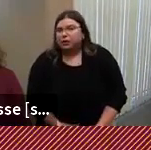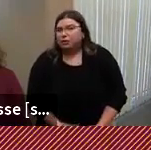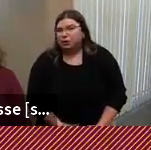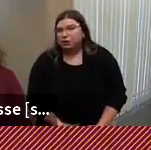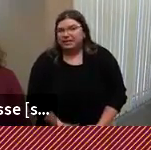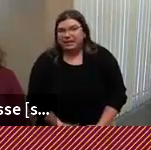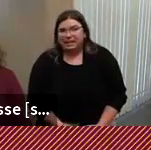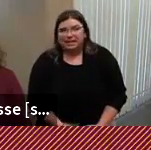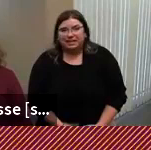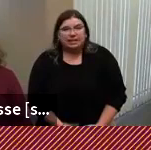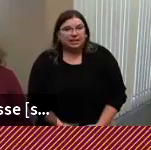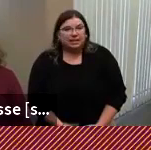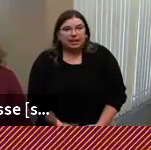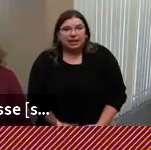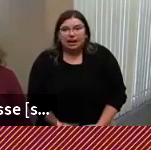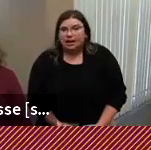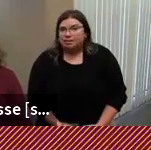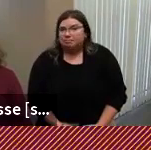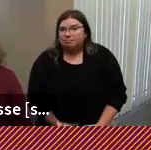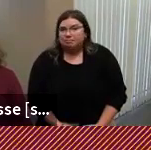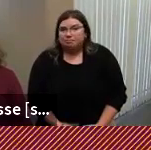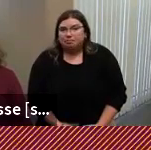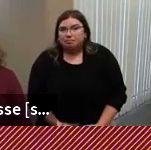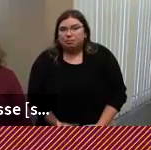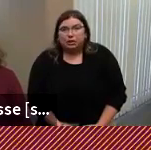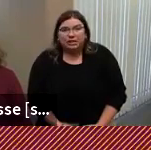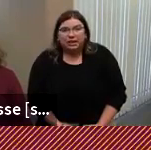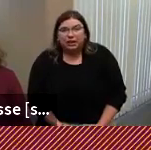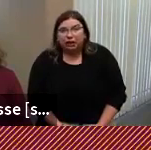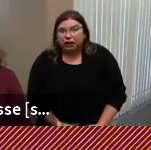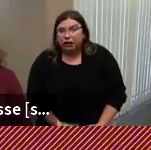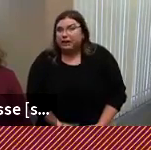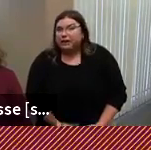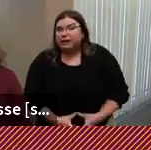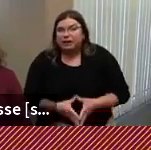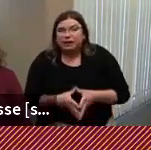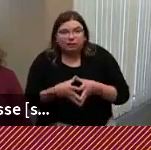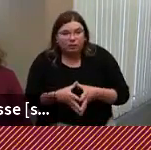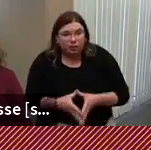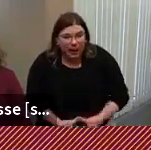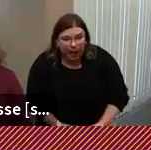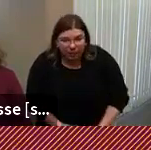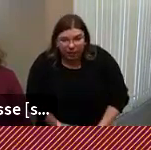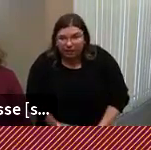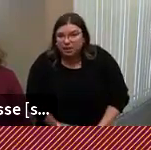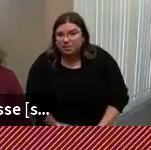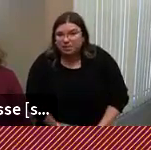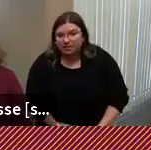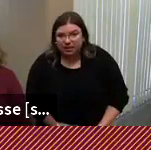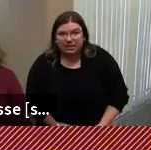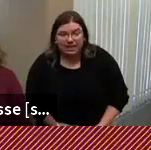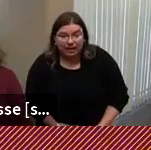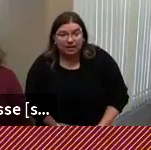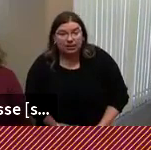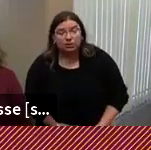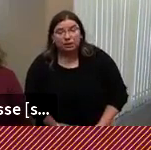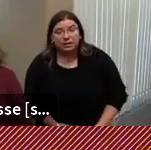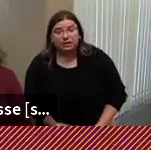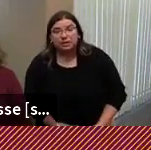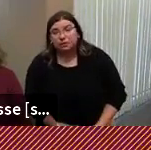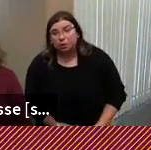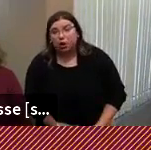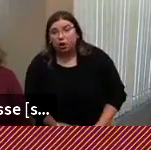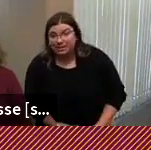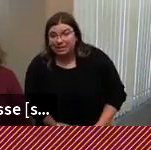vernacular, you understand particular vocabulary specific to settings. So